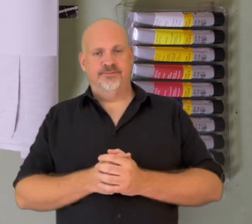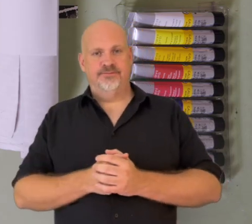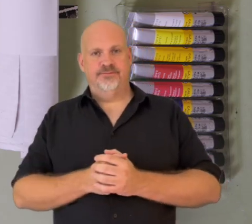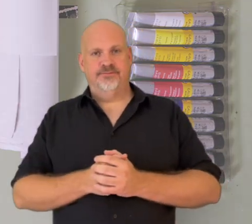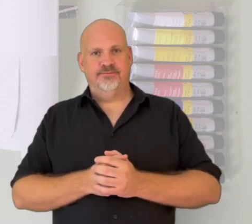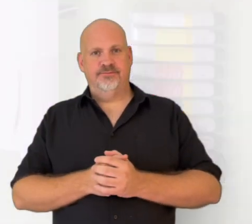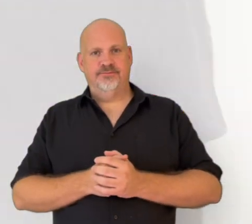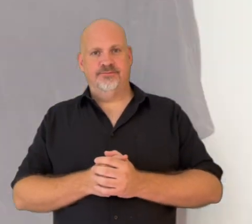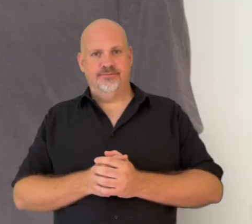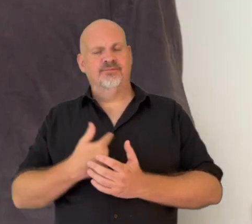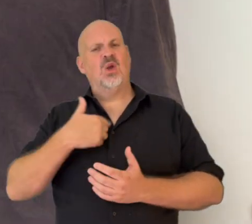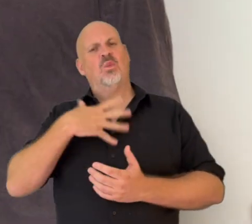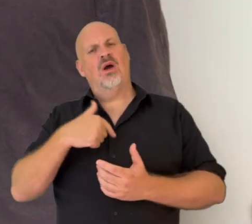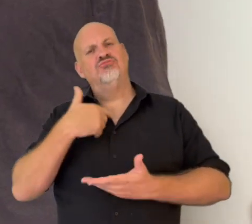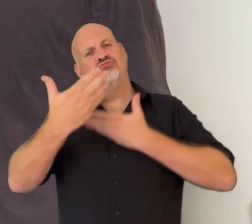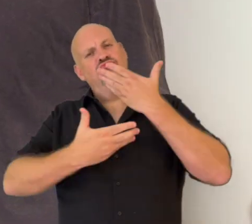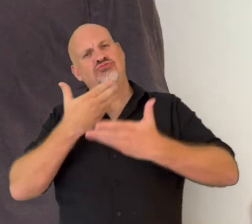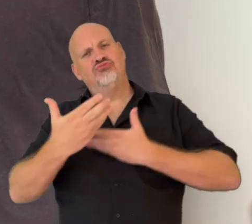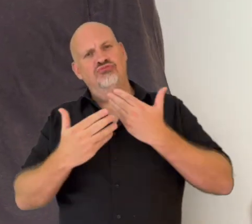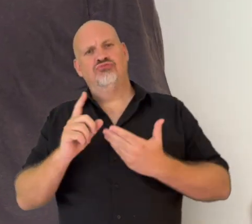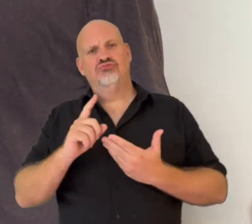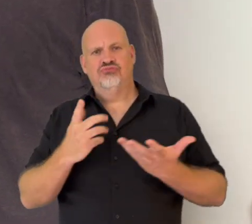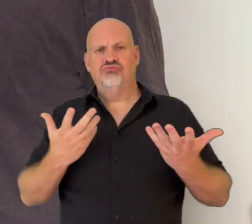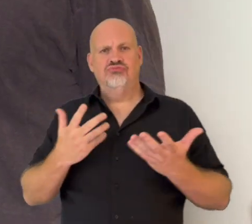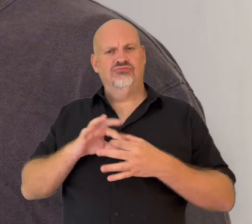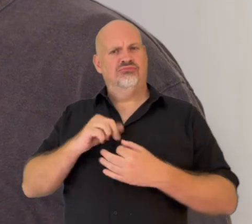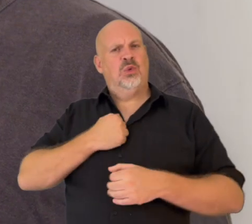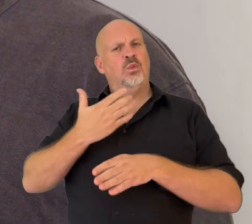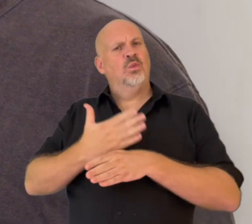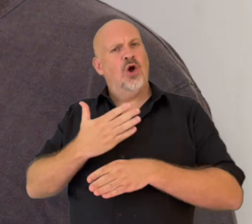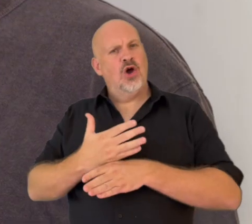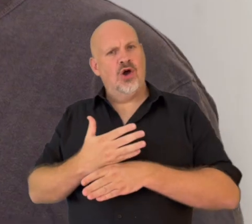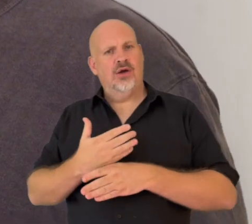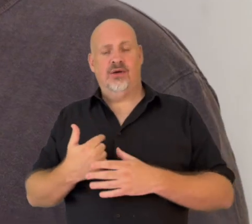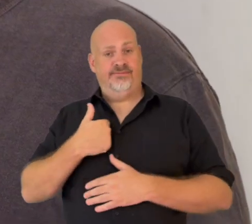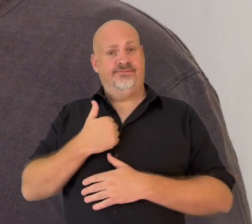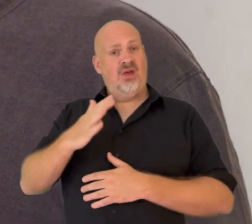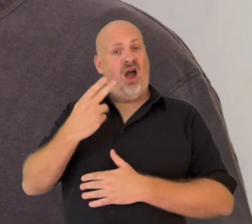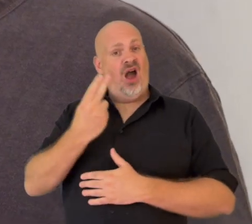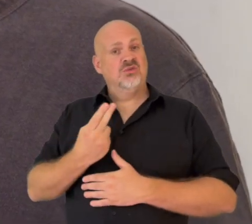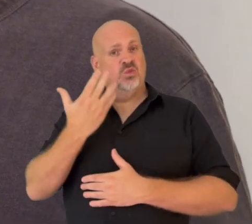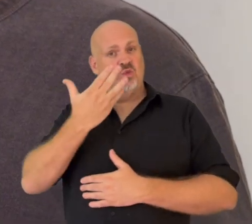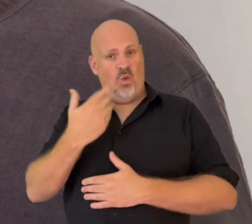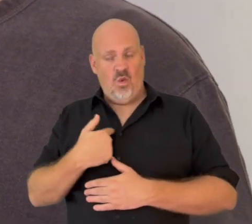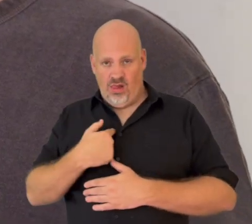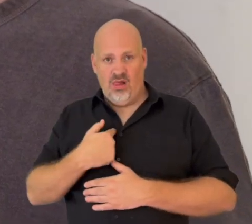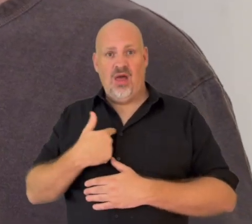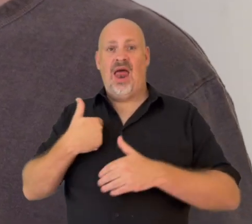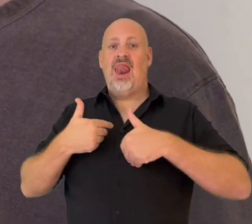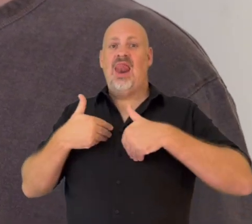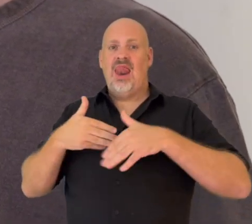I wanted to tell you a story to try and introduce my work. I went to art school, and when I left I felt